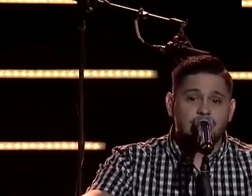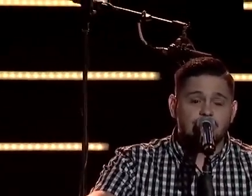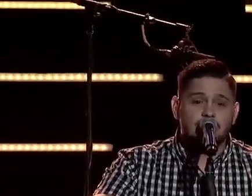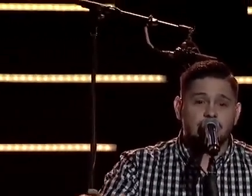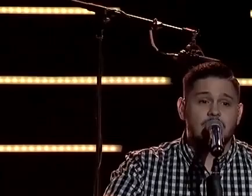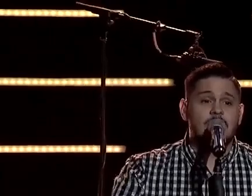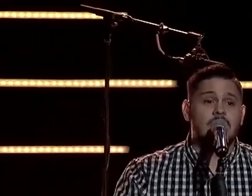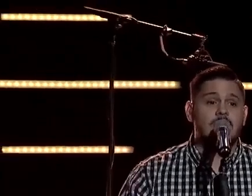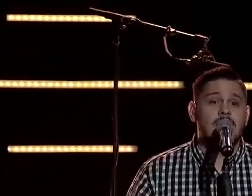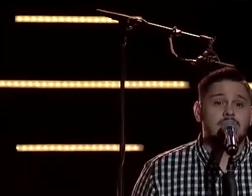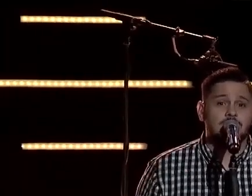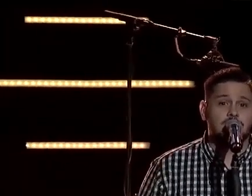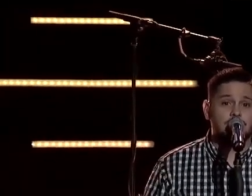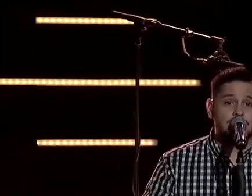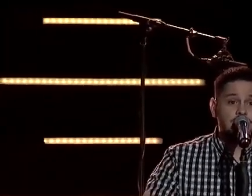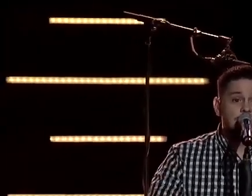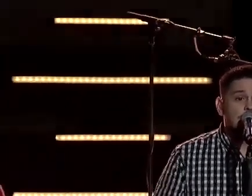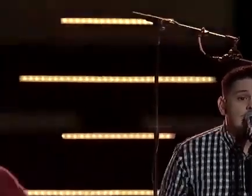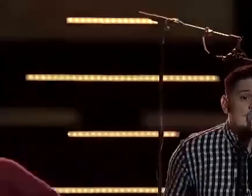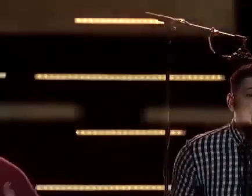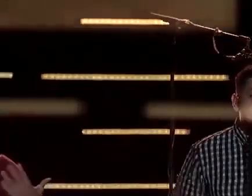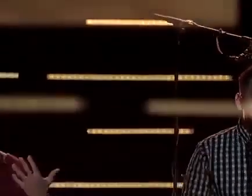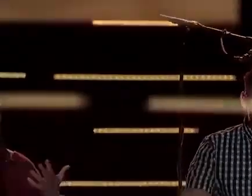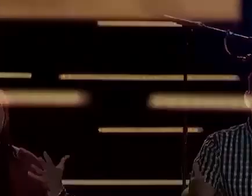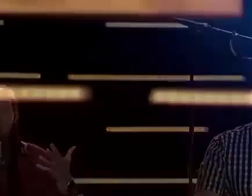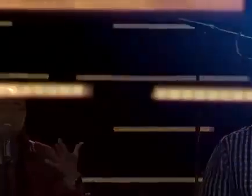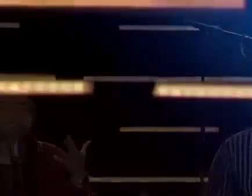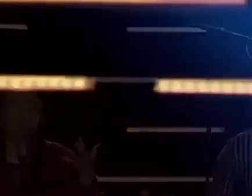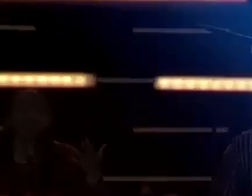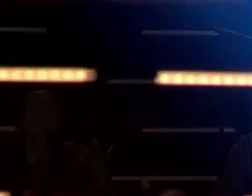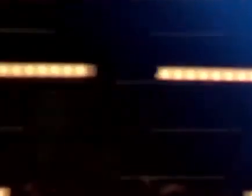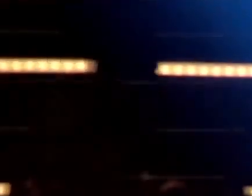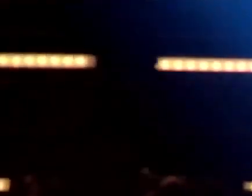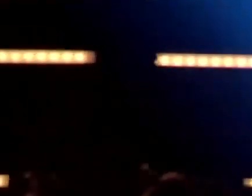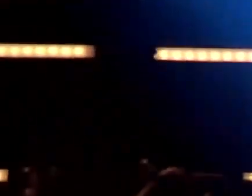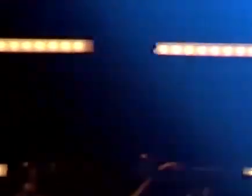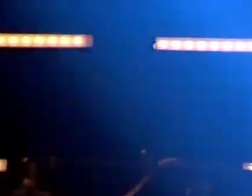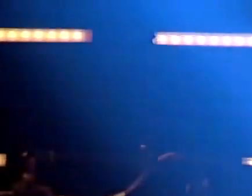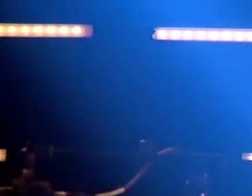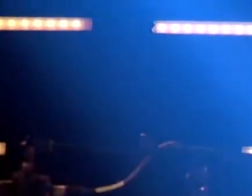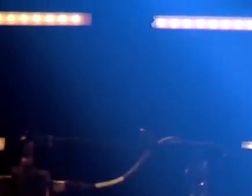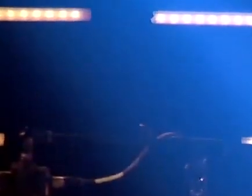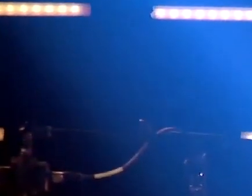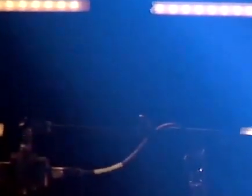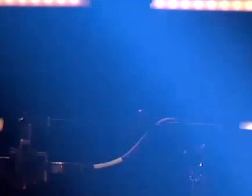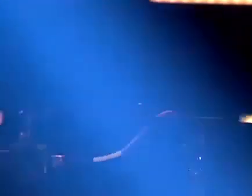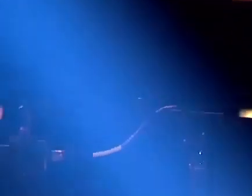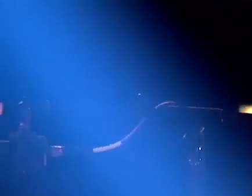Begins to breathe.